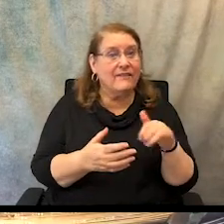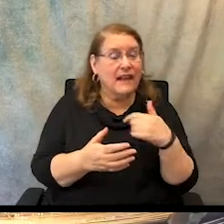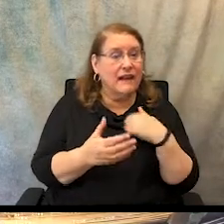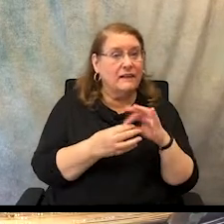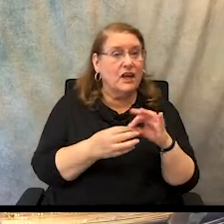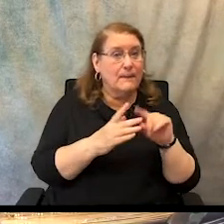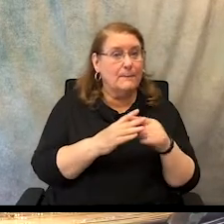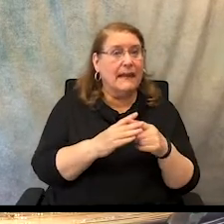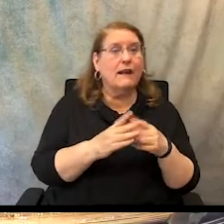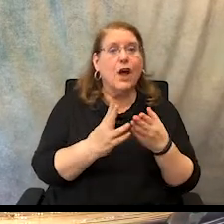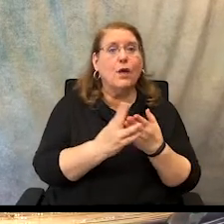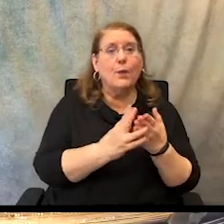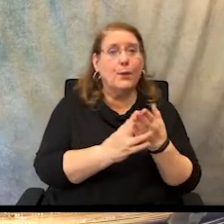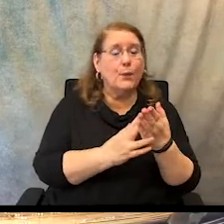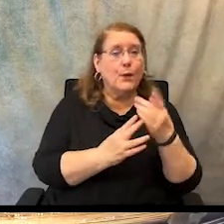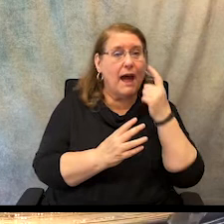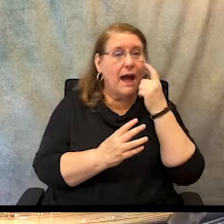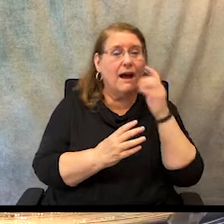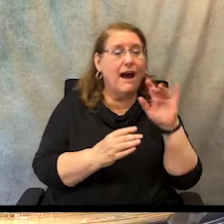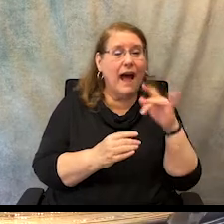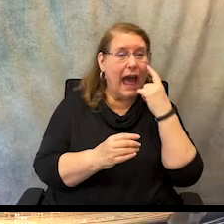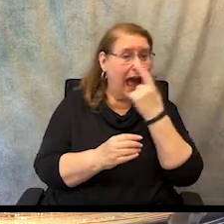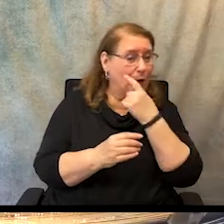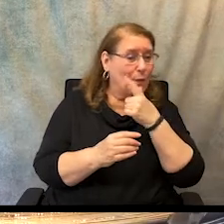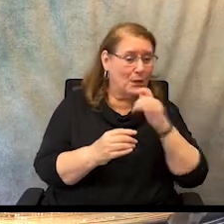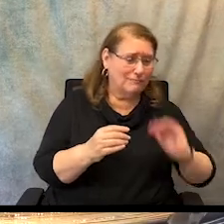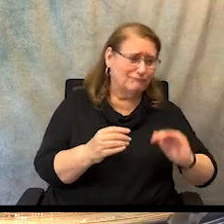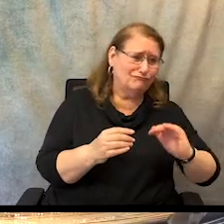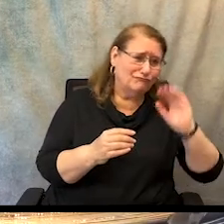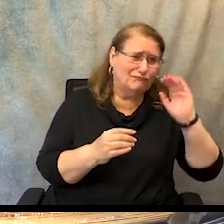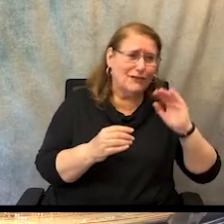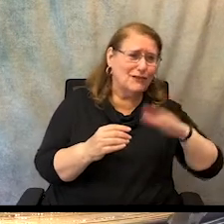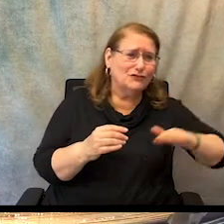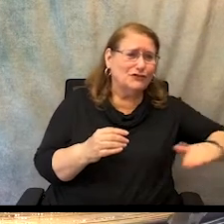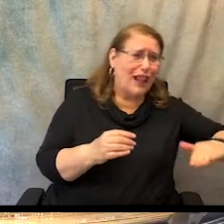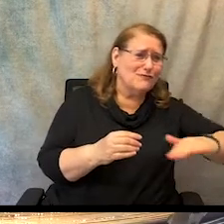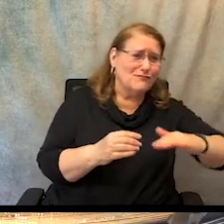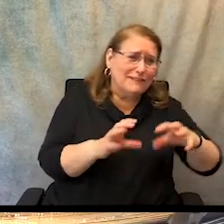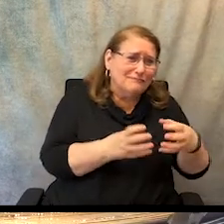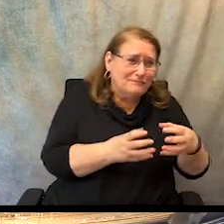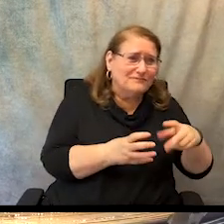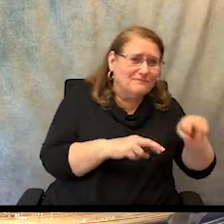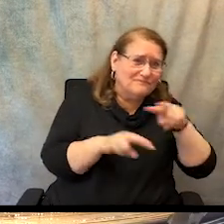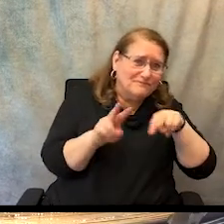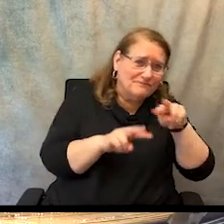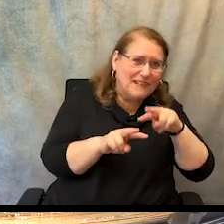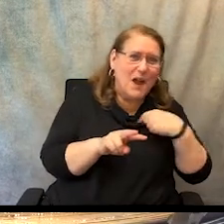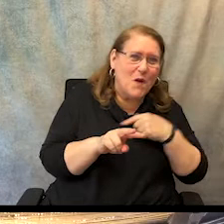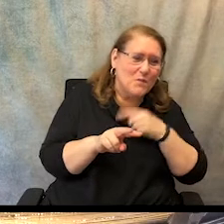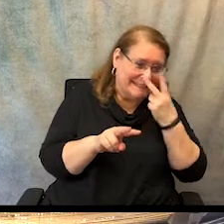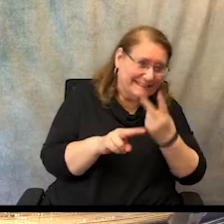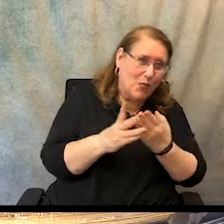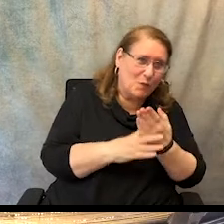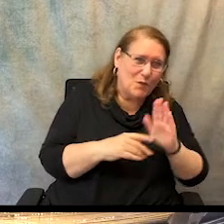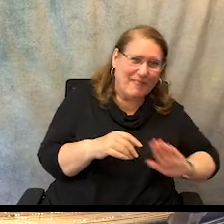it's what I was saying in the beginning, that through the eyes of this small gang of children, we experience all